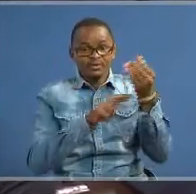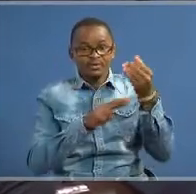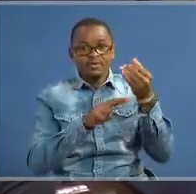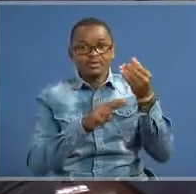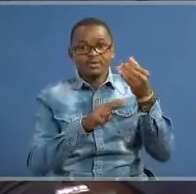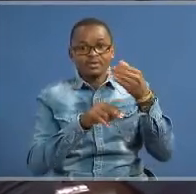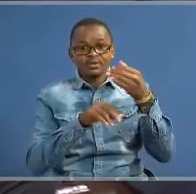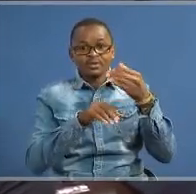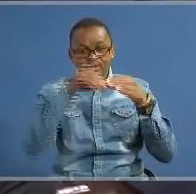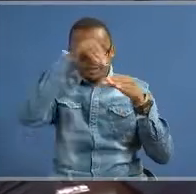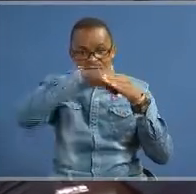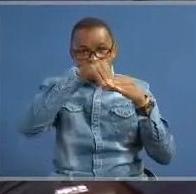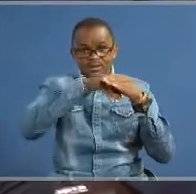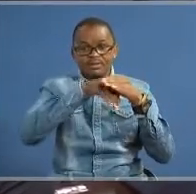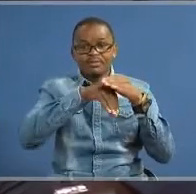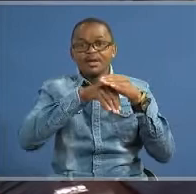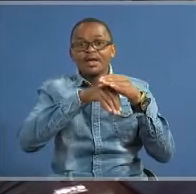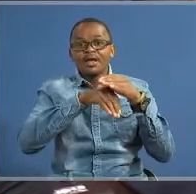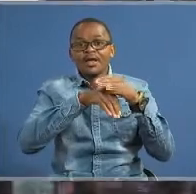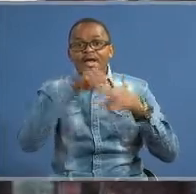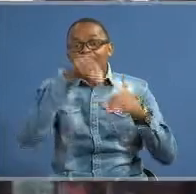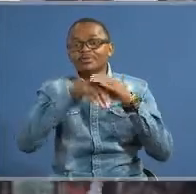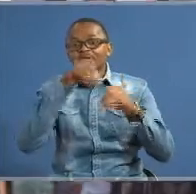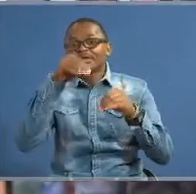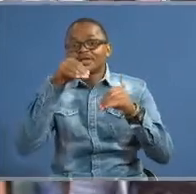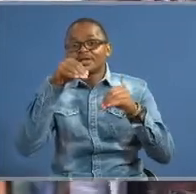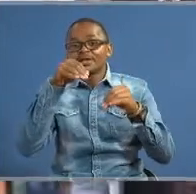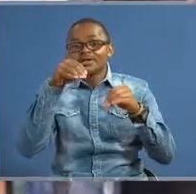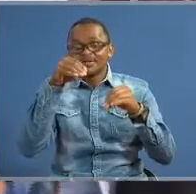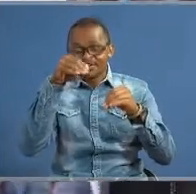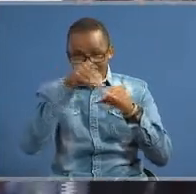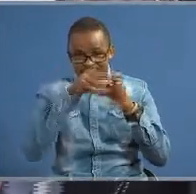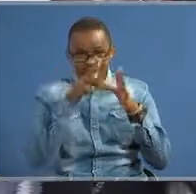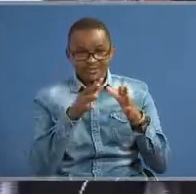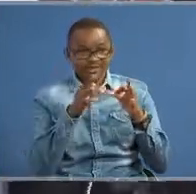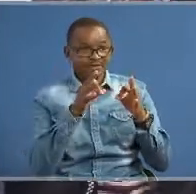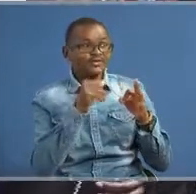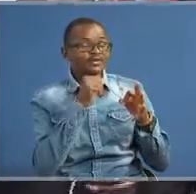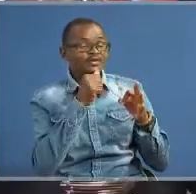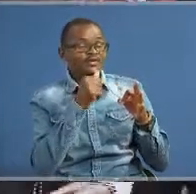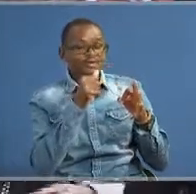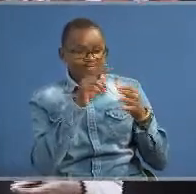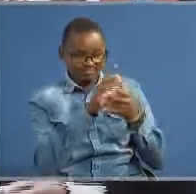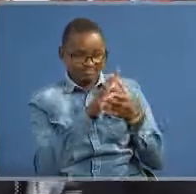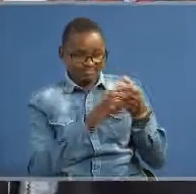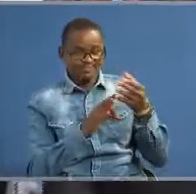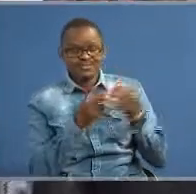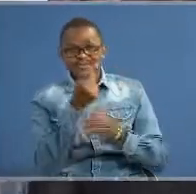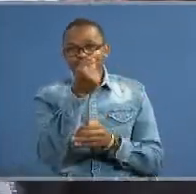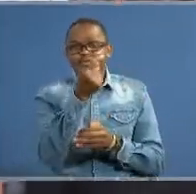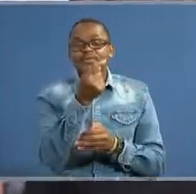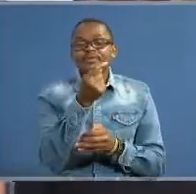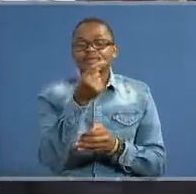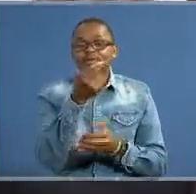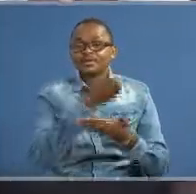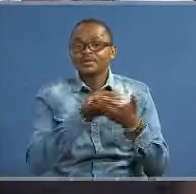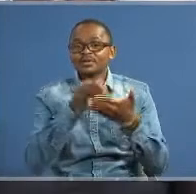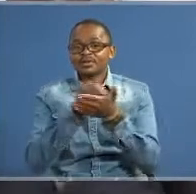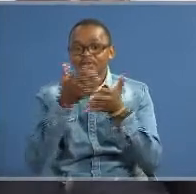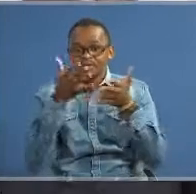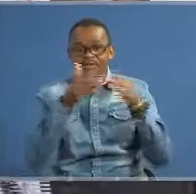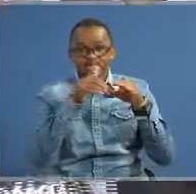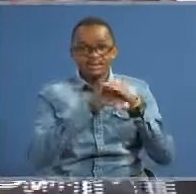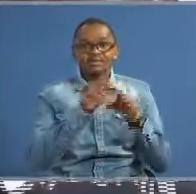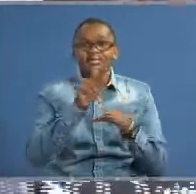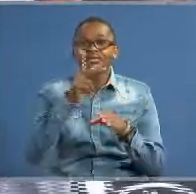internal and external investors. It has been double, if not triple, win for the small and medium enterprises here